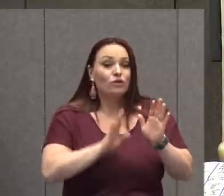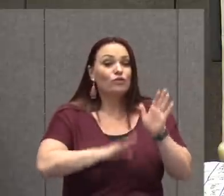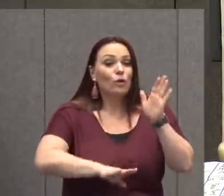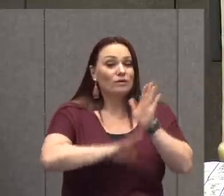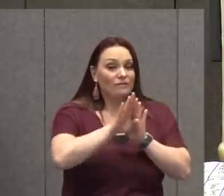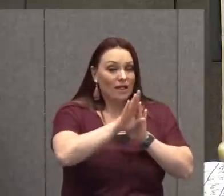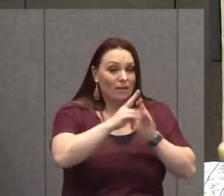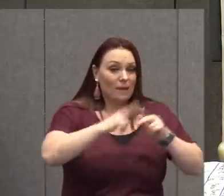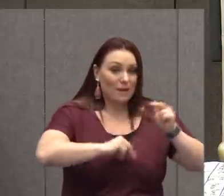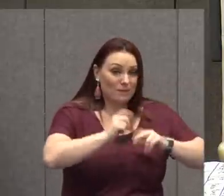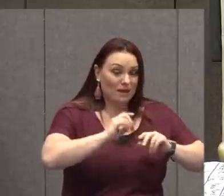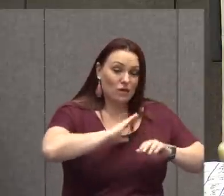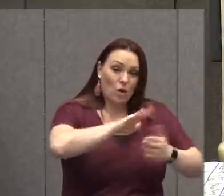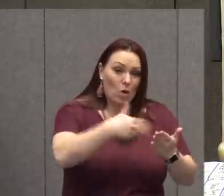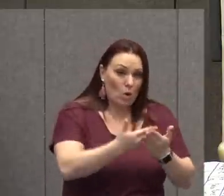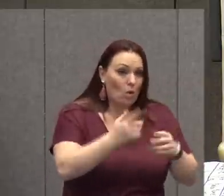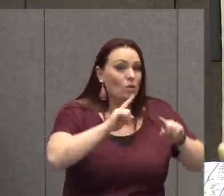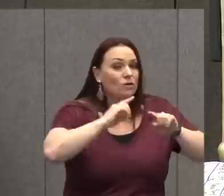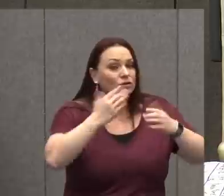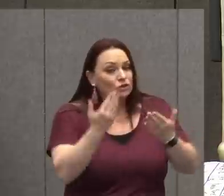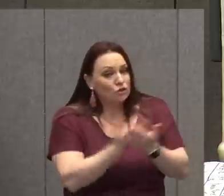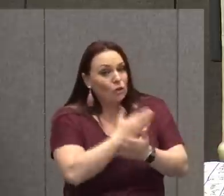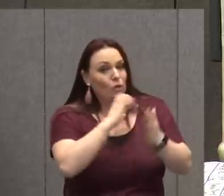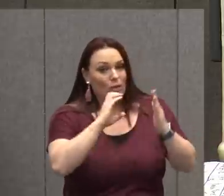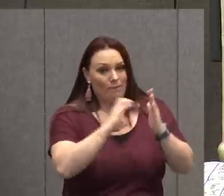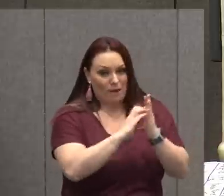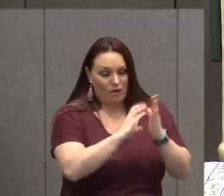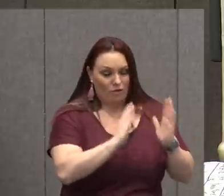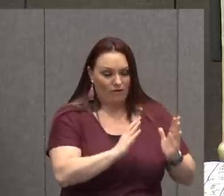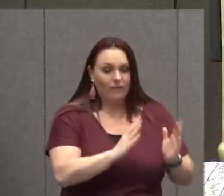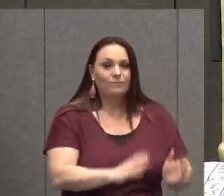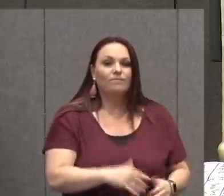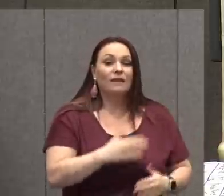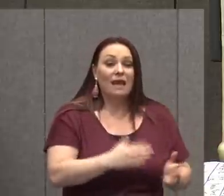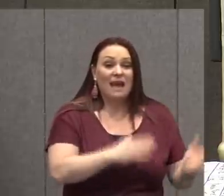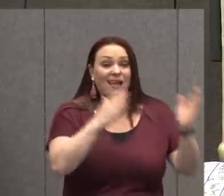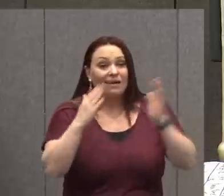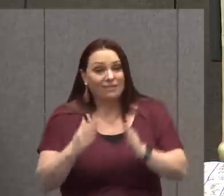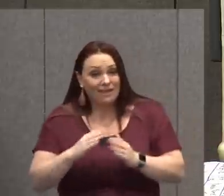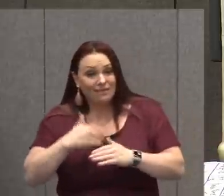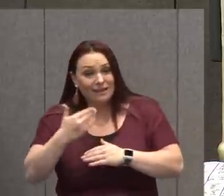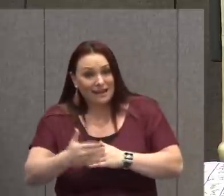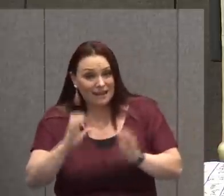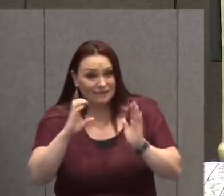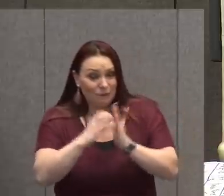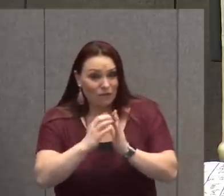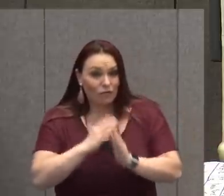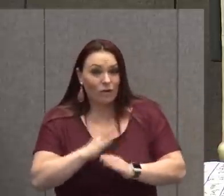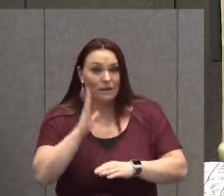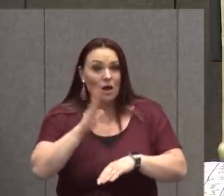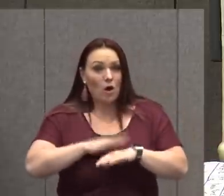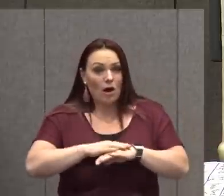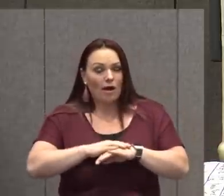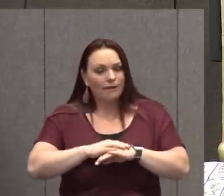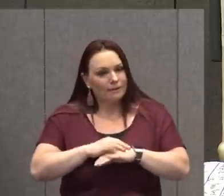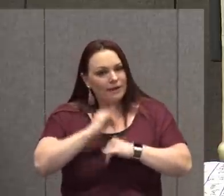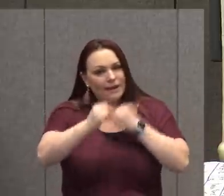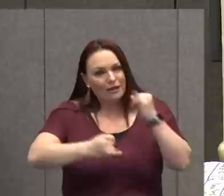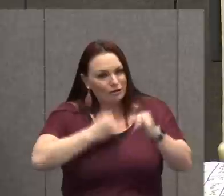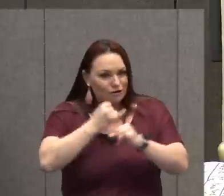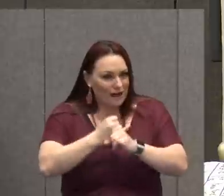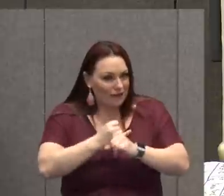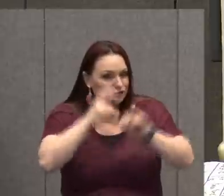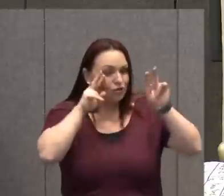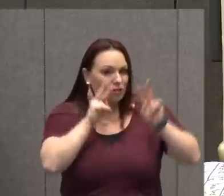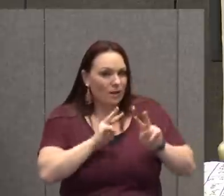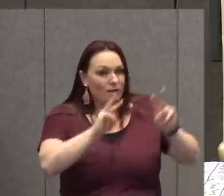next paragraph is going to be on the International Observe the Moon Night. So that will have a paragraph